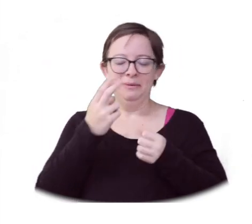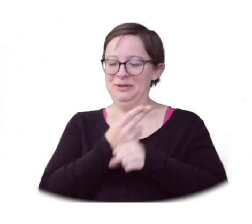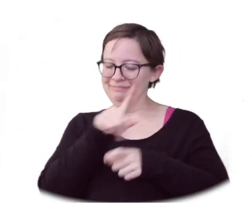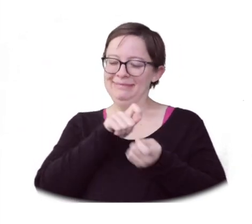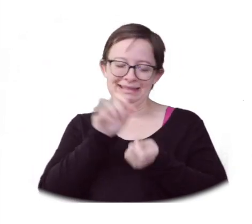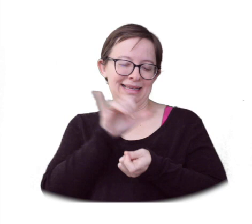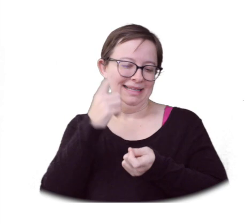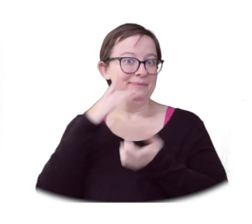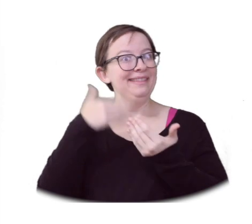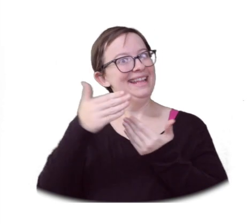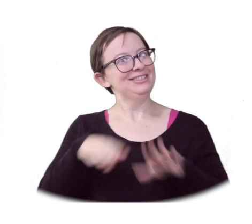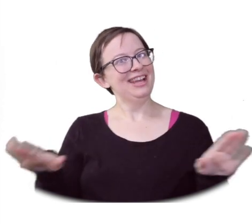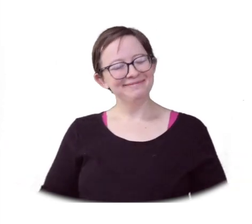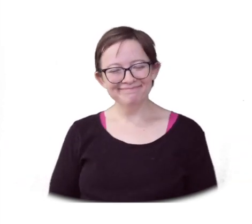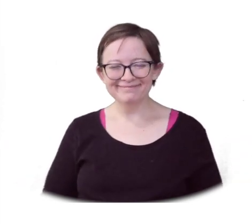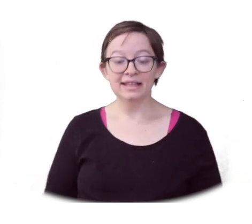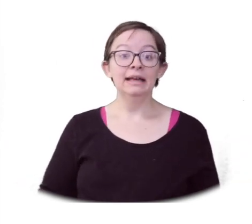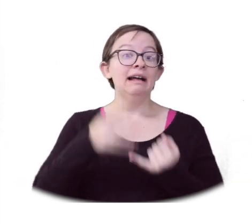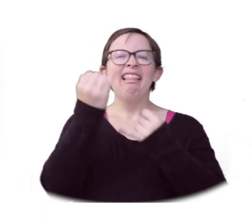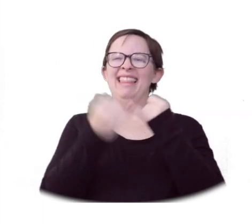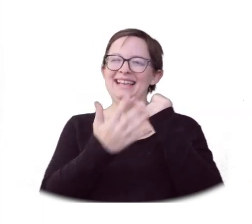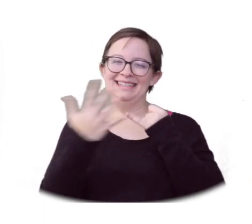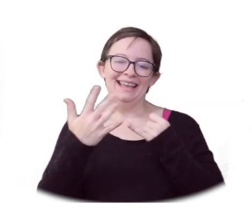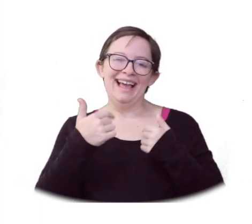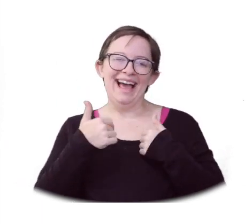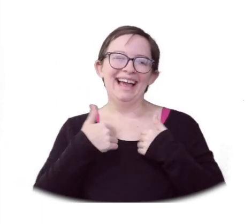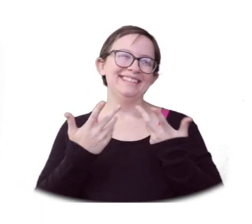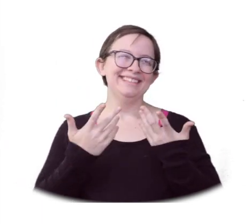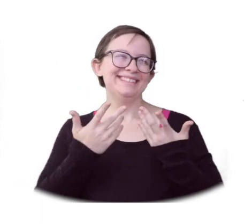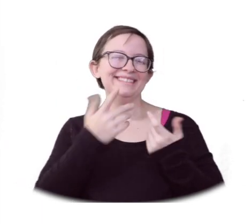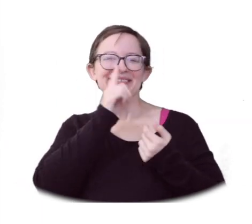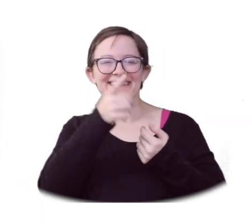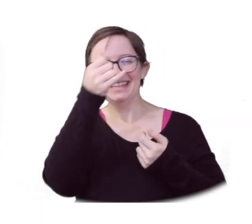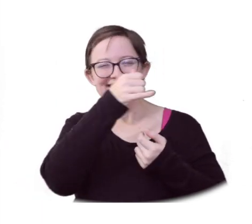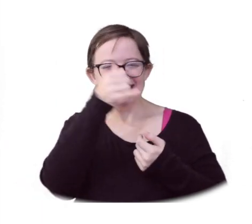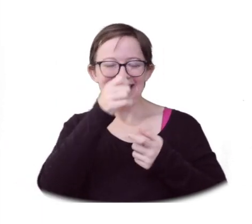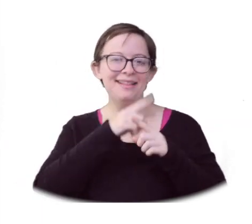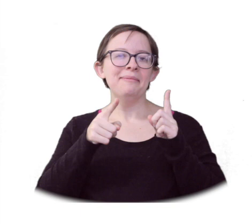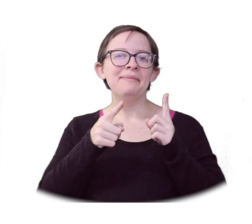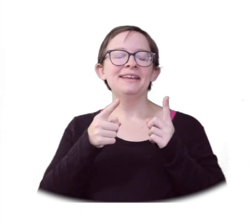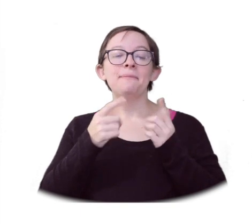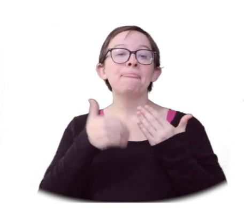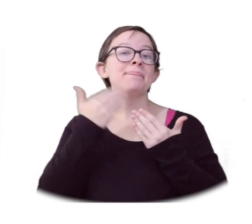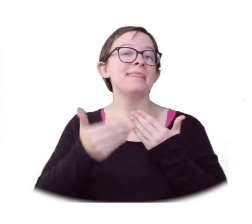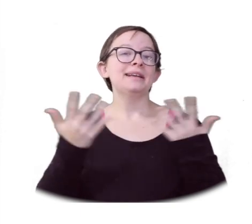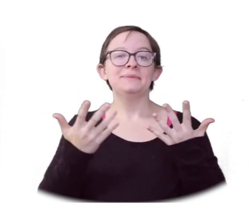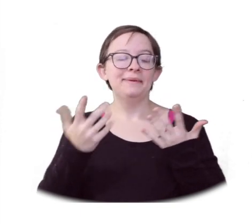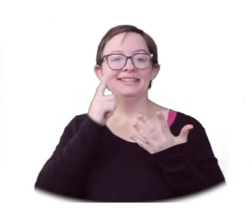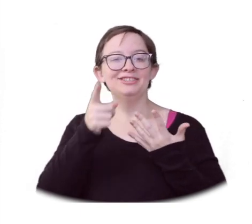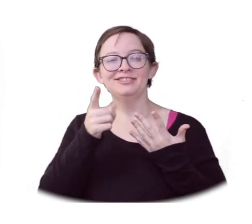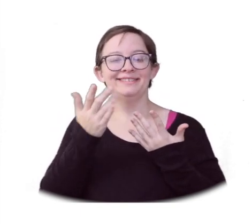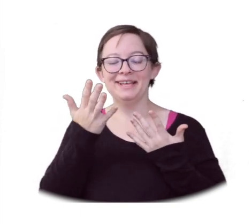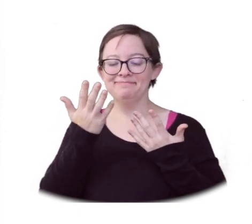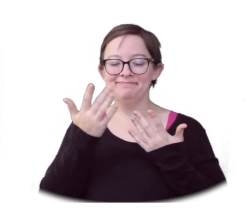babe, and we will use the exact same one with the next child. And then the last thing I put on here, which sounds really silly, but the next